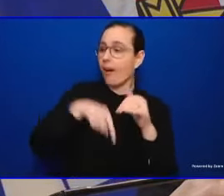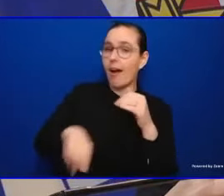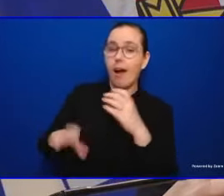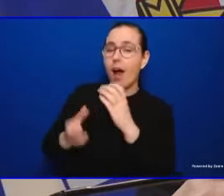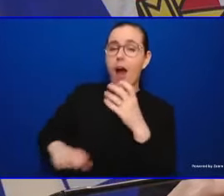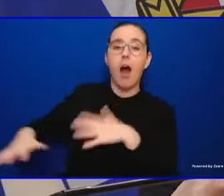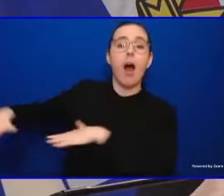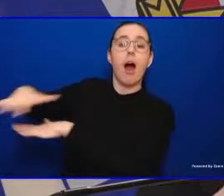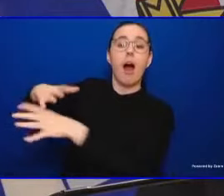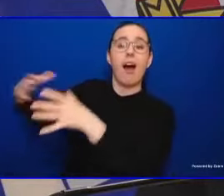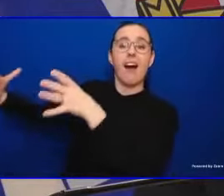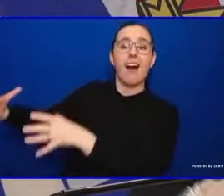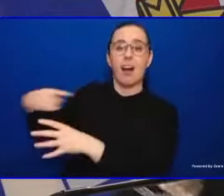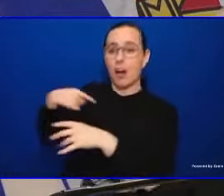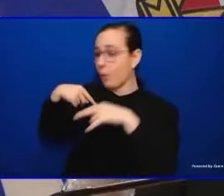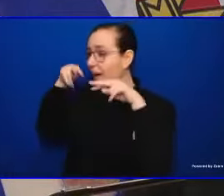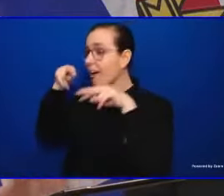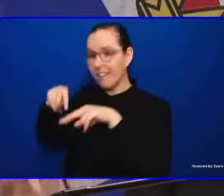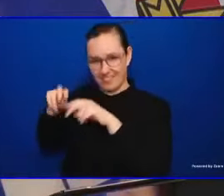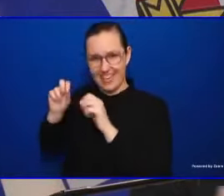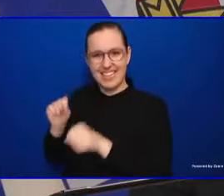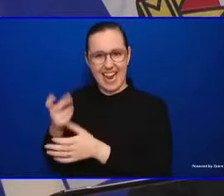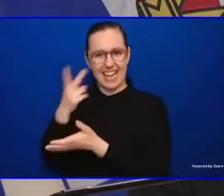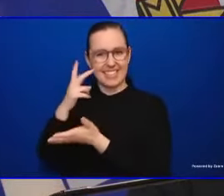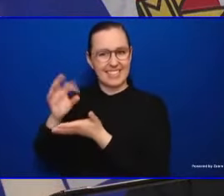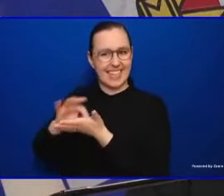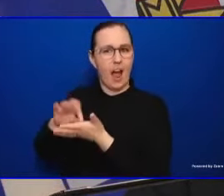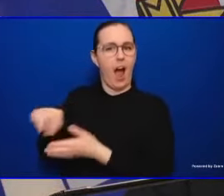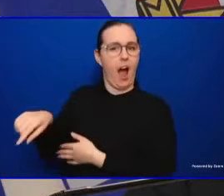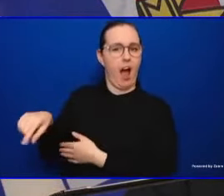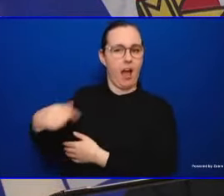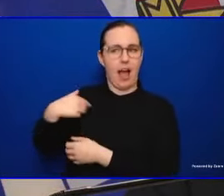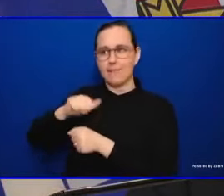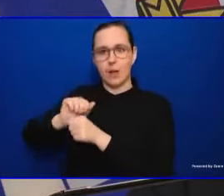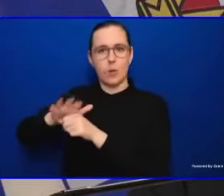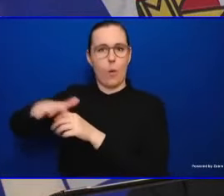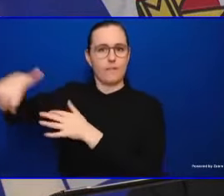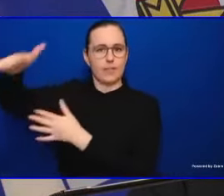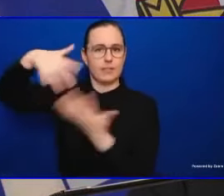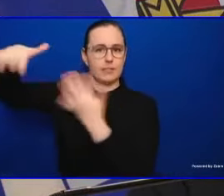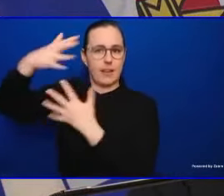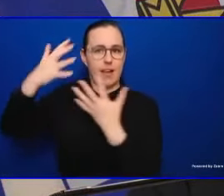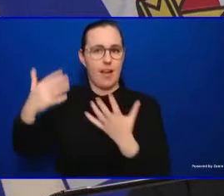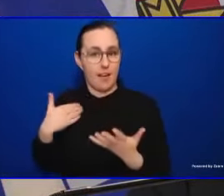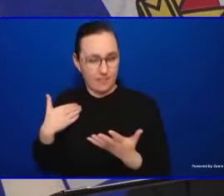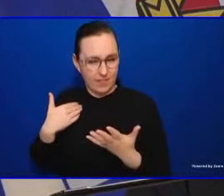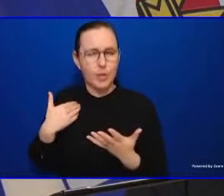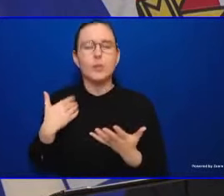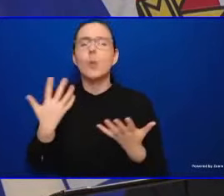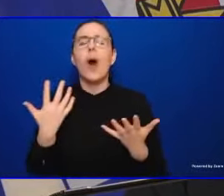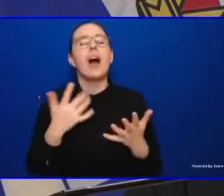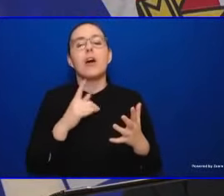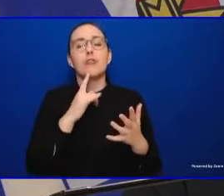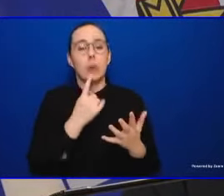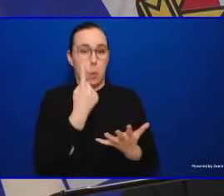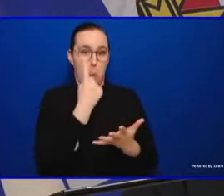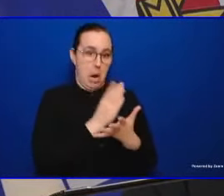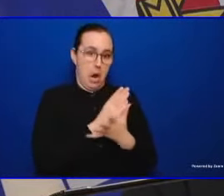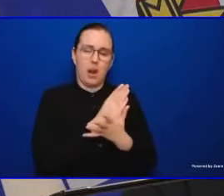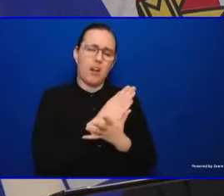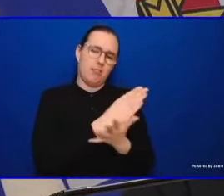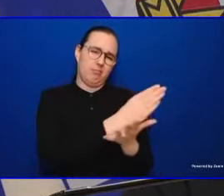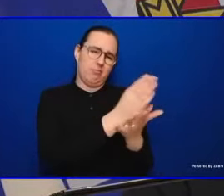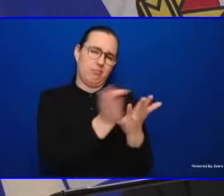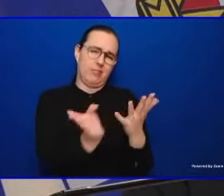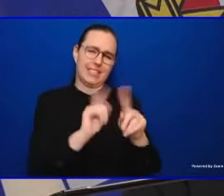an understanding of what actually is happening with the pandemic and the trajectory of the pandemic in BC. Now over